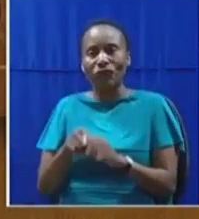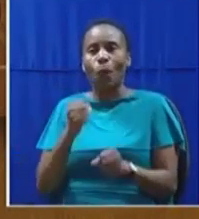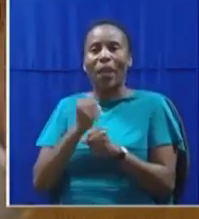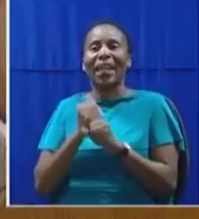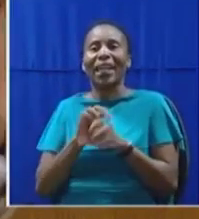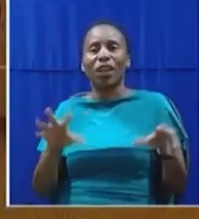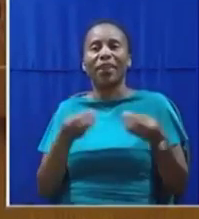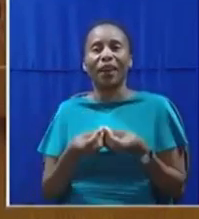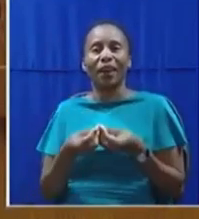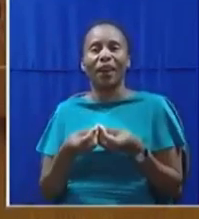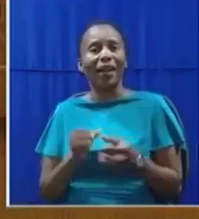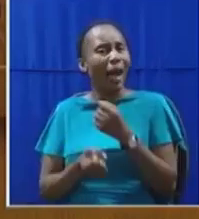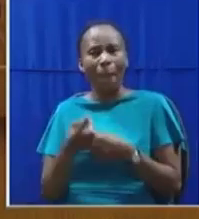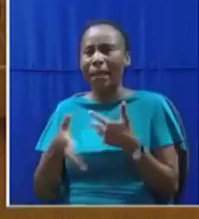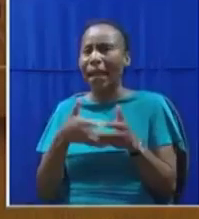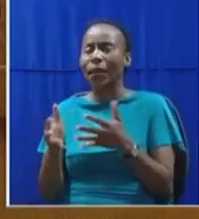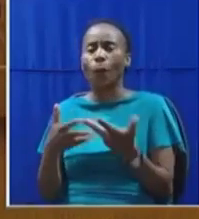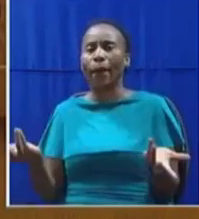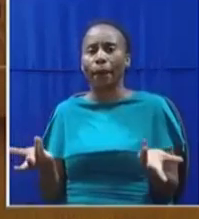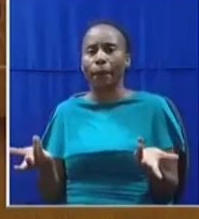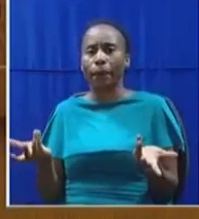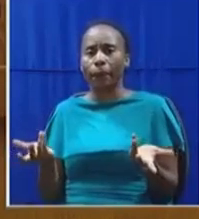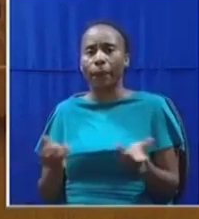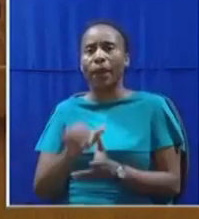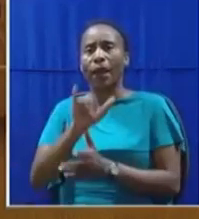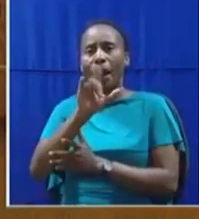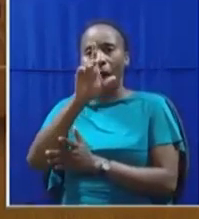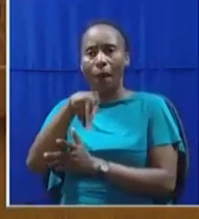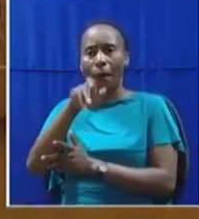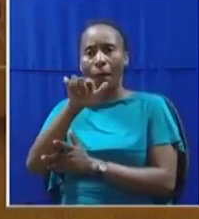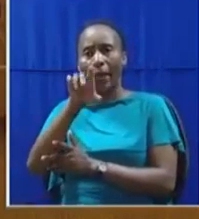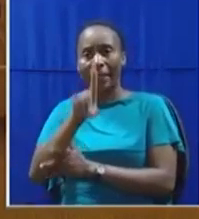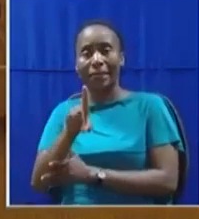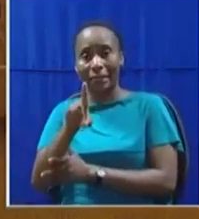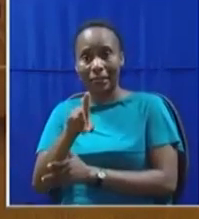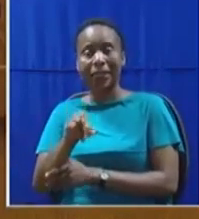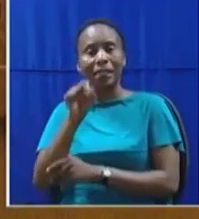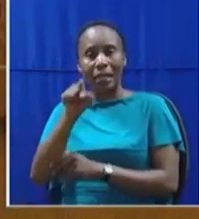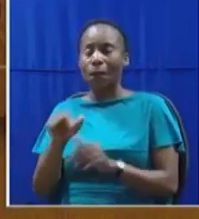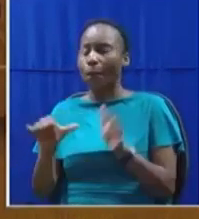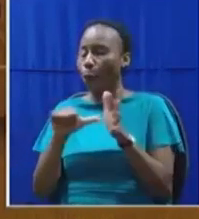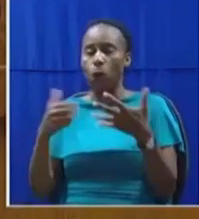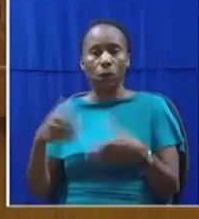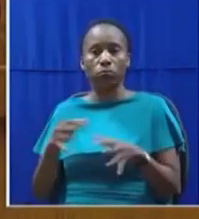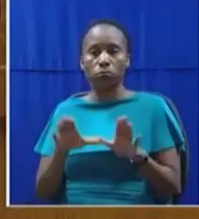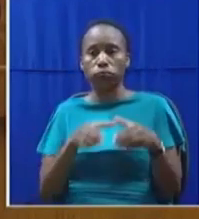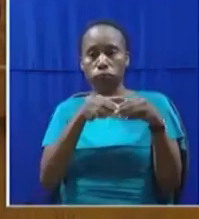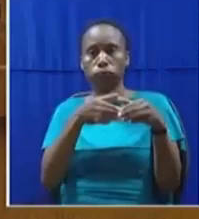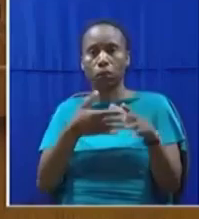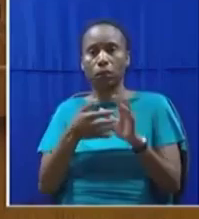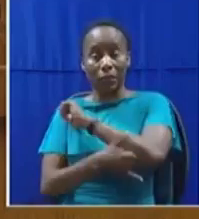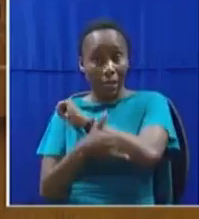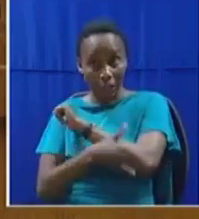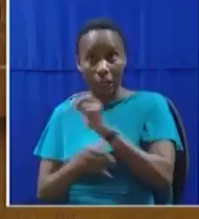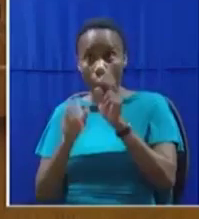which happens anywhere. IPED is a very important institution in this country, taking into consideration